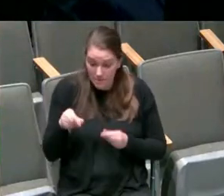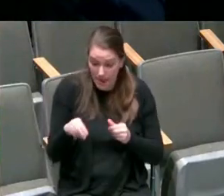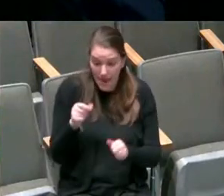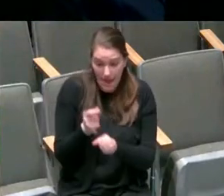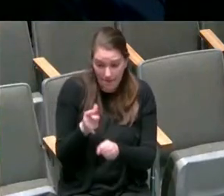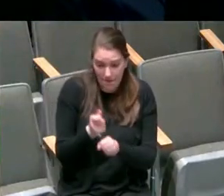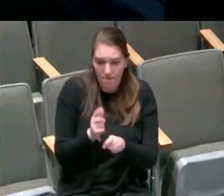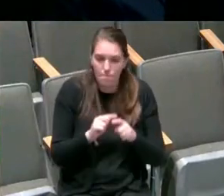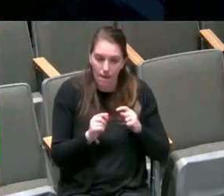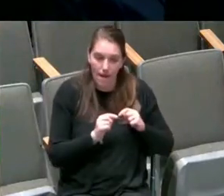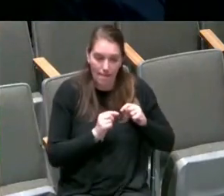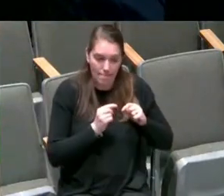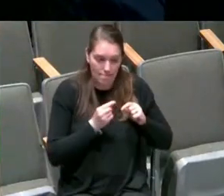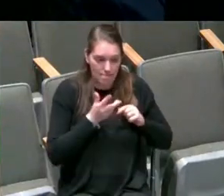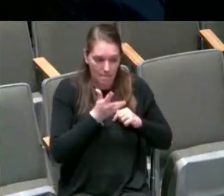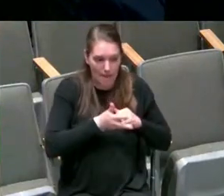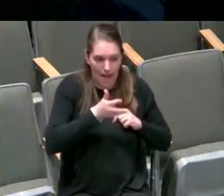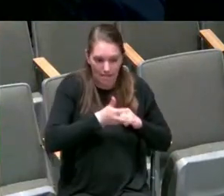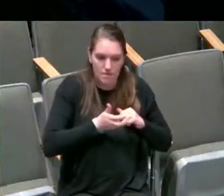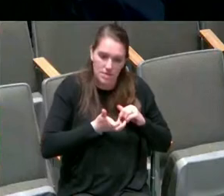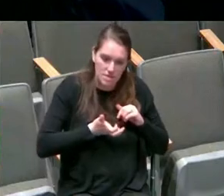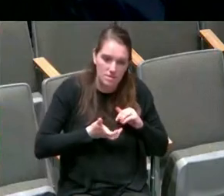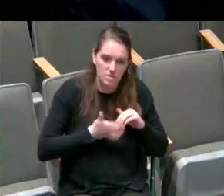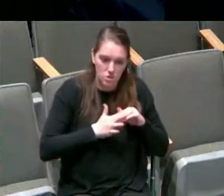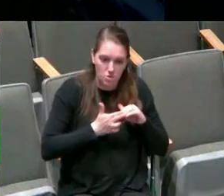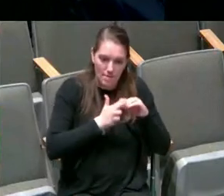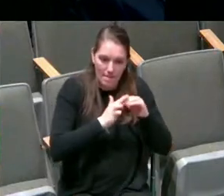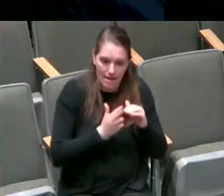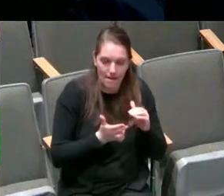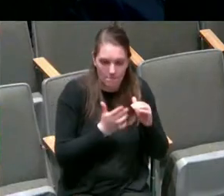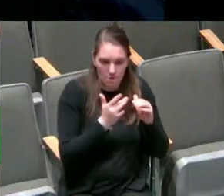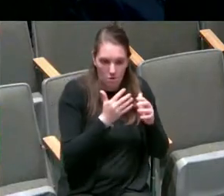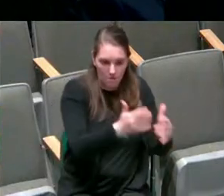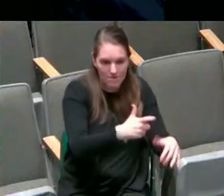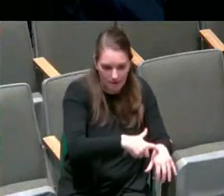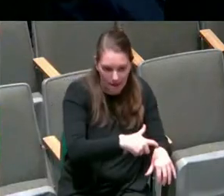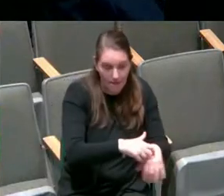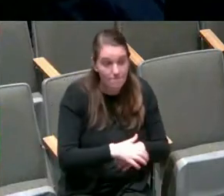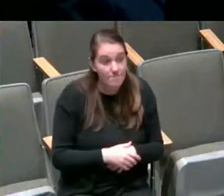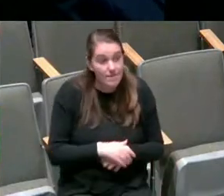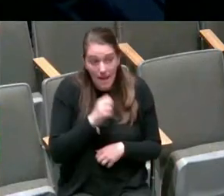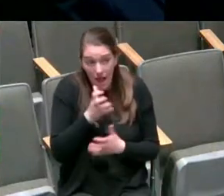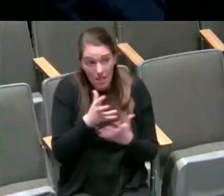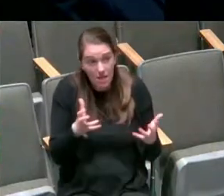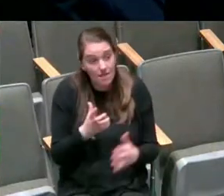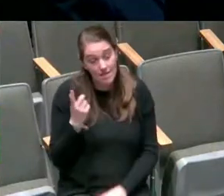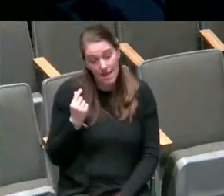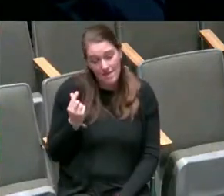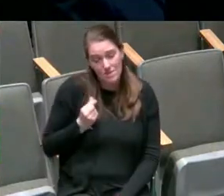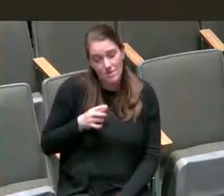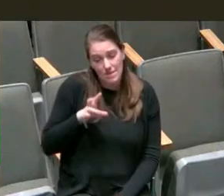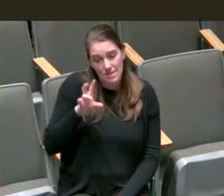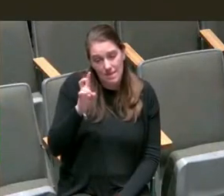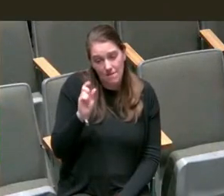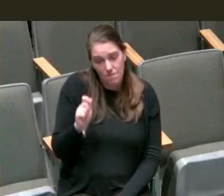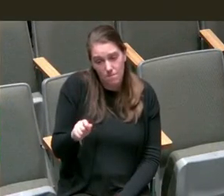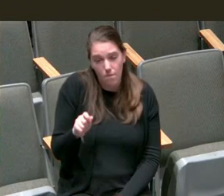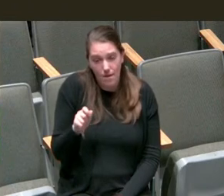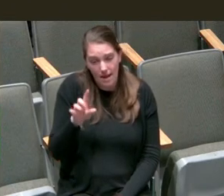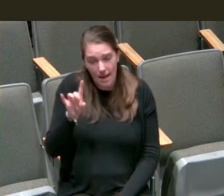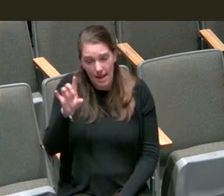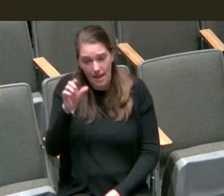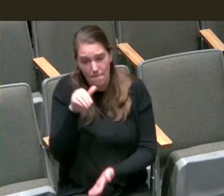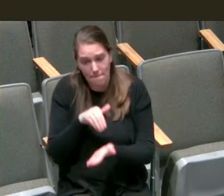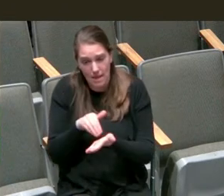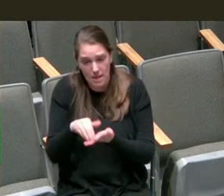accumulating over time not much last year at town meeting the balance was 7.8 million and it's risen about